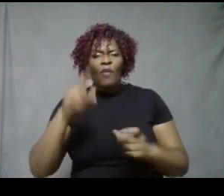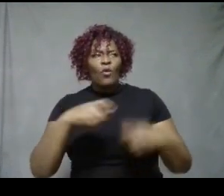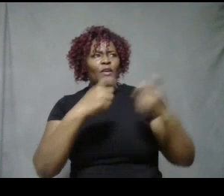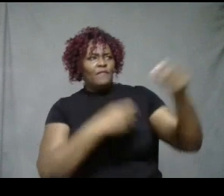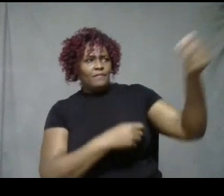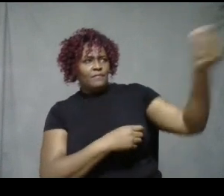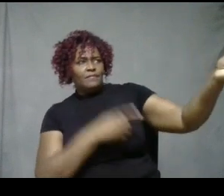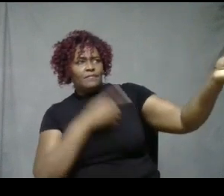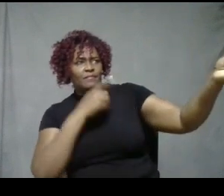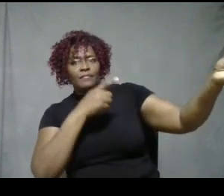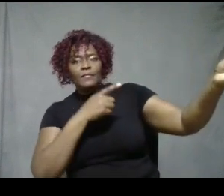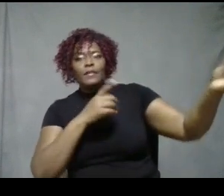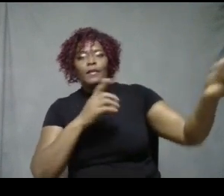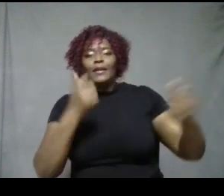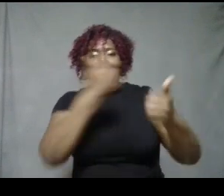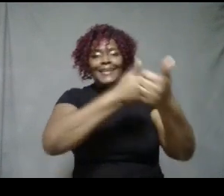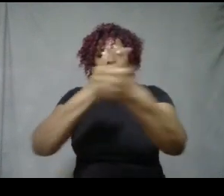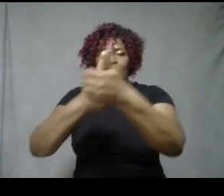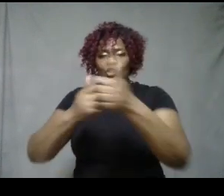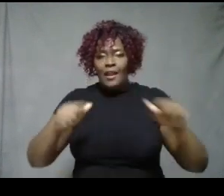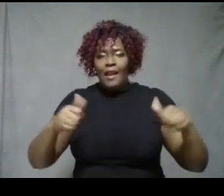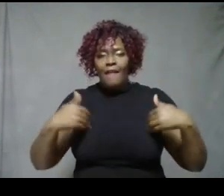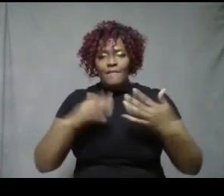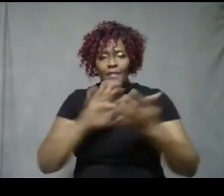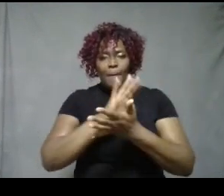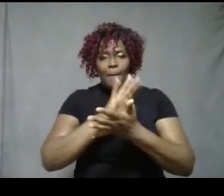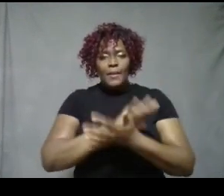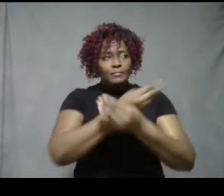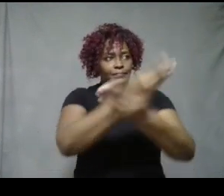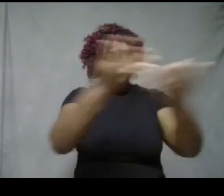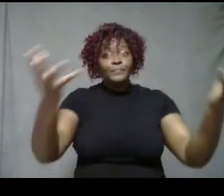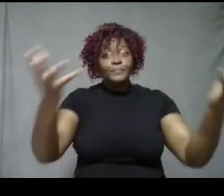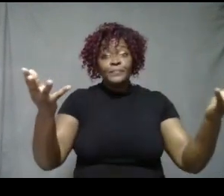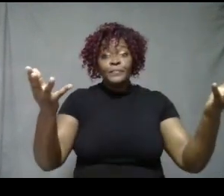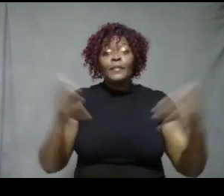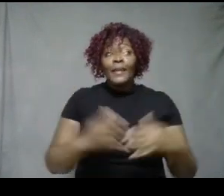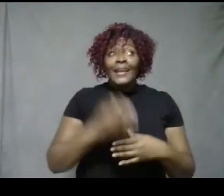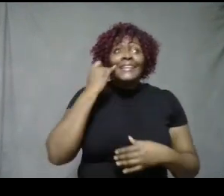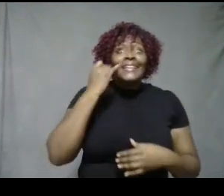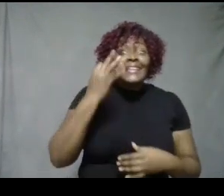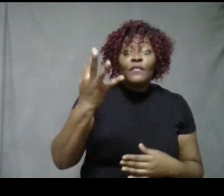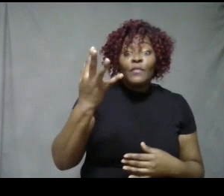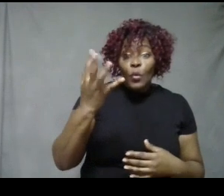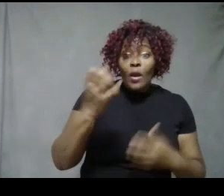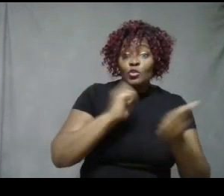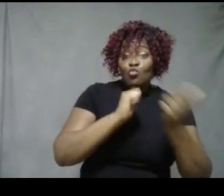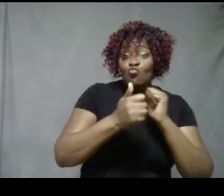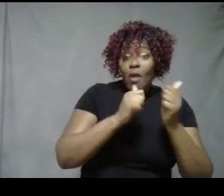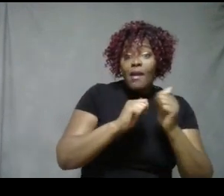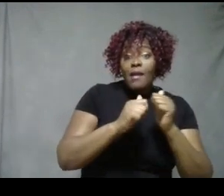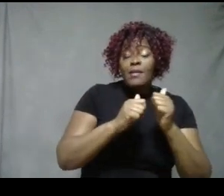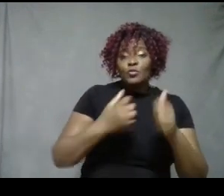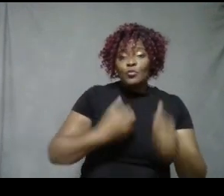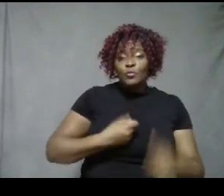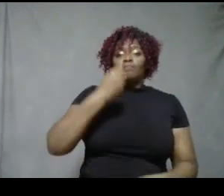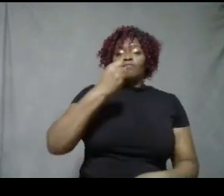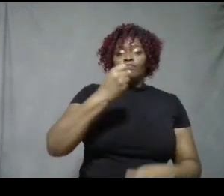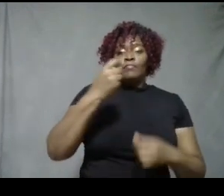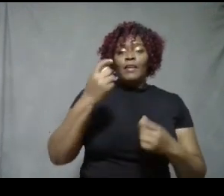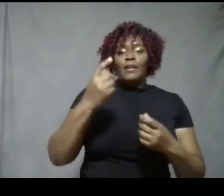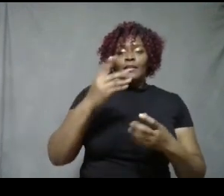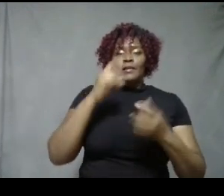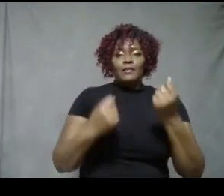She can give you all a copy. You know, when you're going to run for office, you might as well be honest. I'm going to tell you all right now, if you're going to